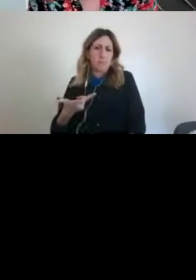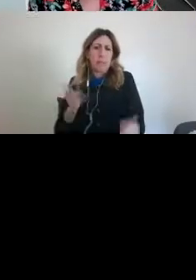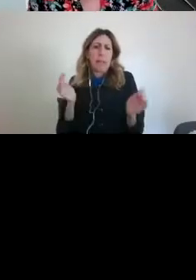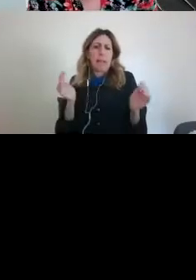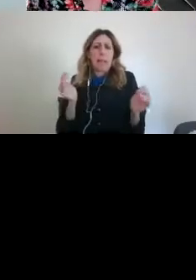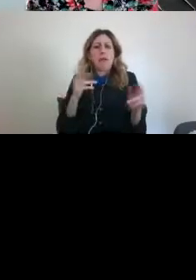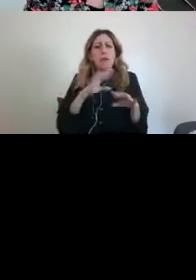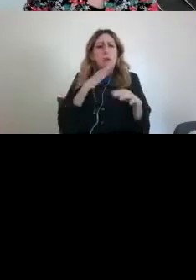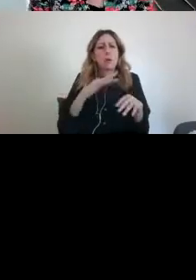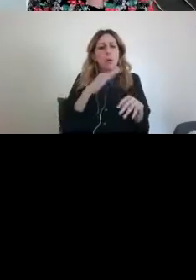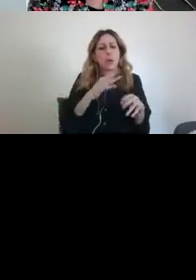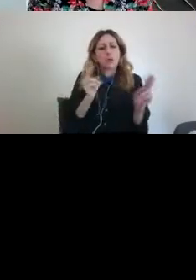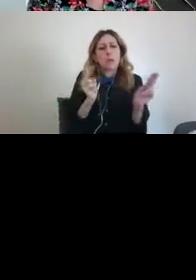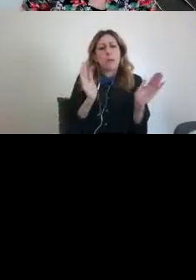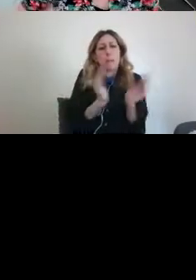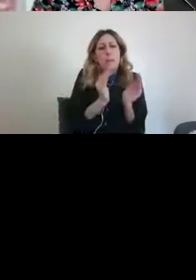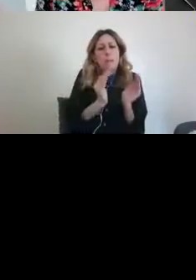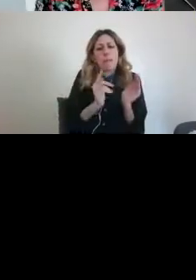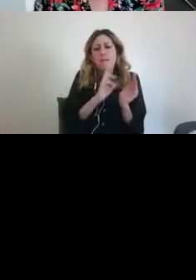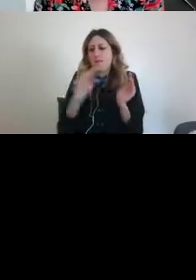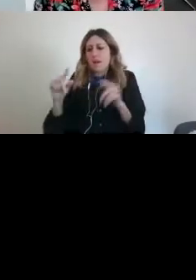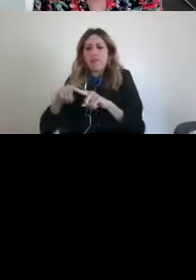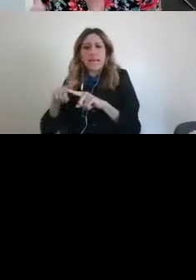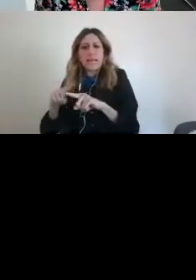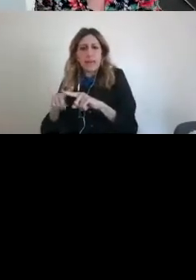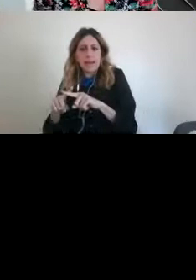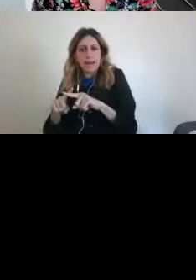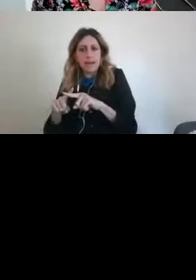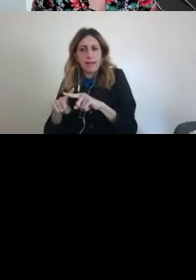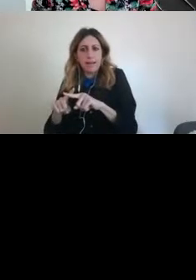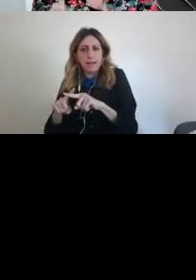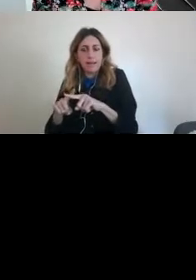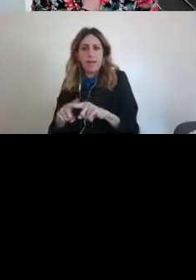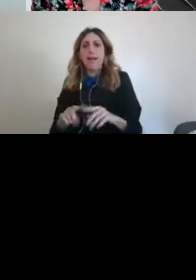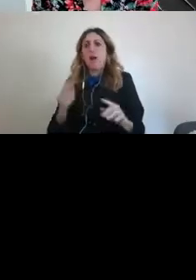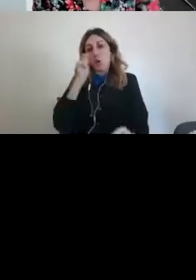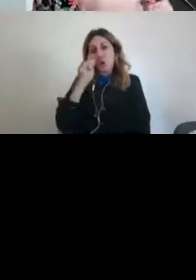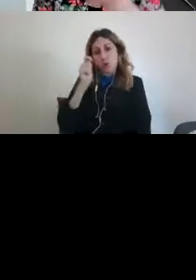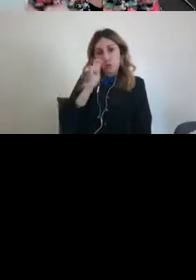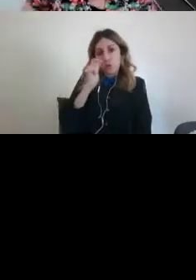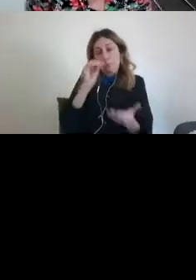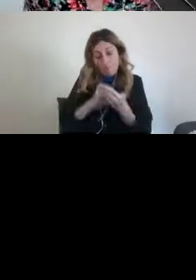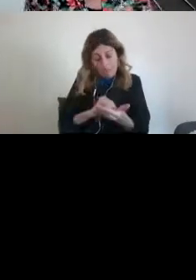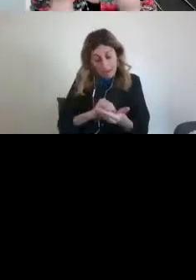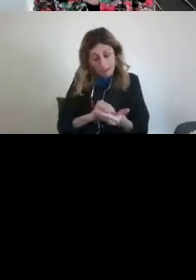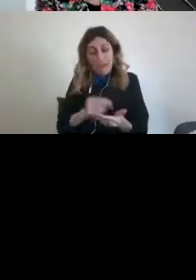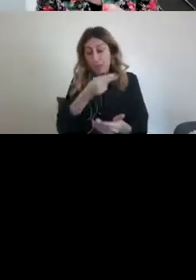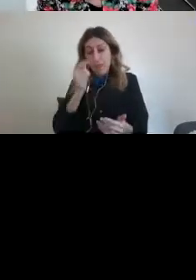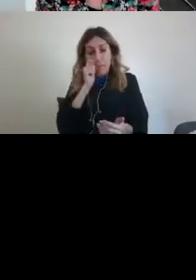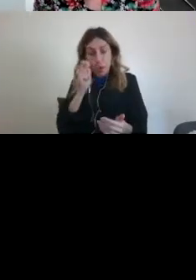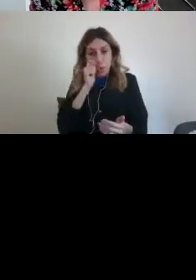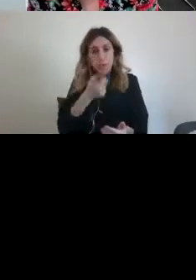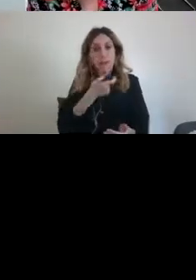see that Google isn't as good as it is in English, but it is getting there. And that means that you Greek people have just